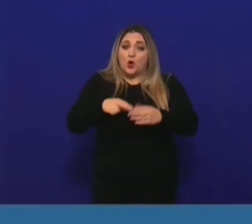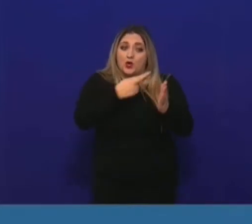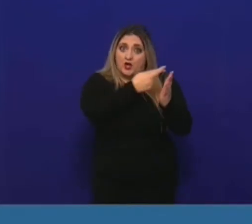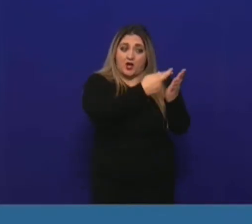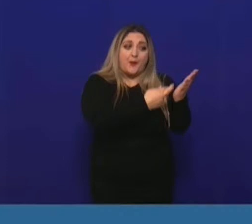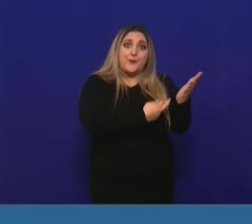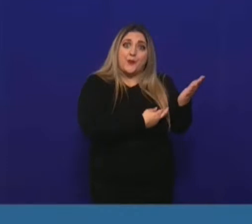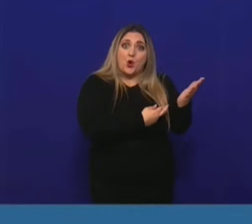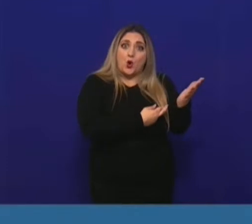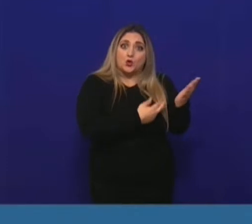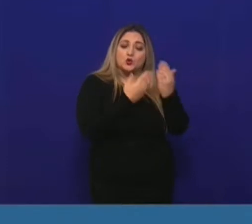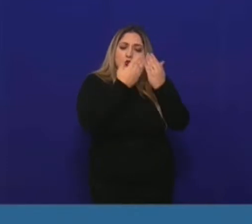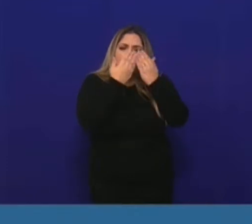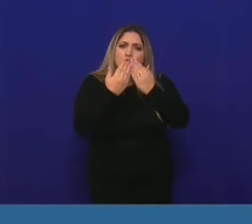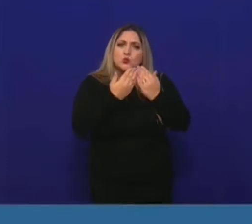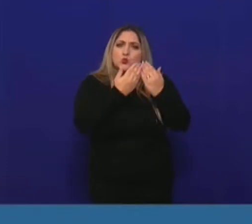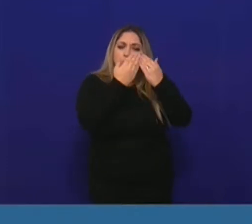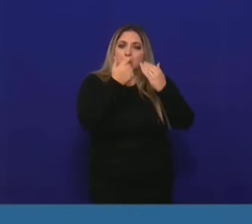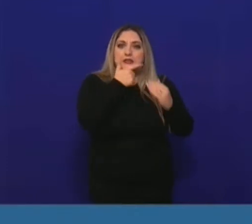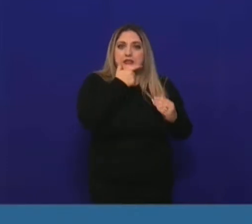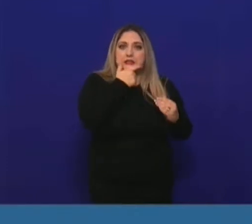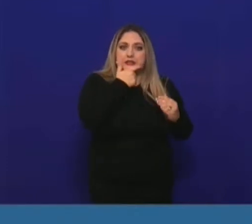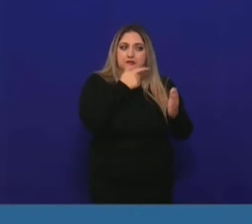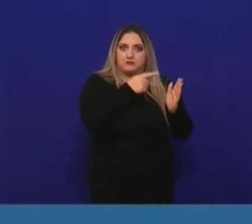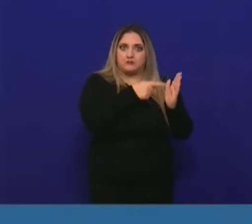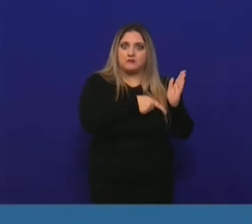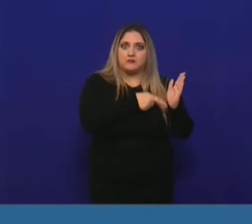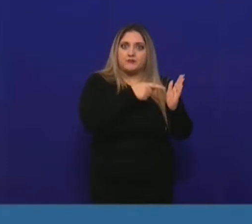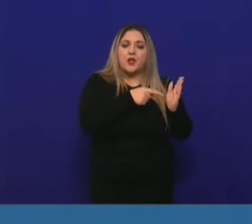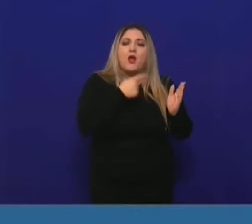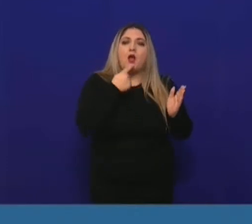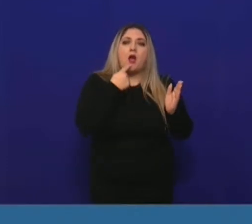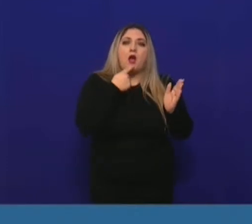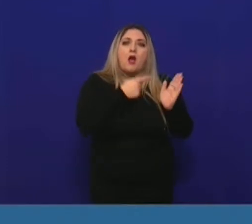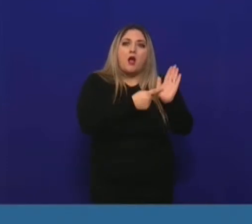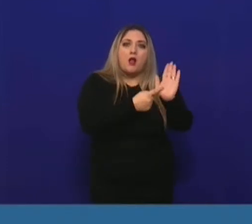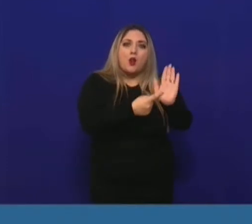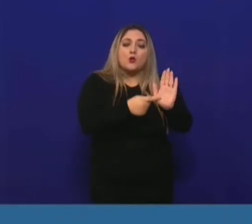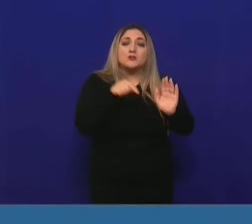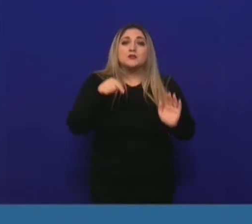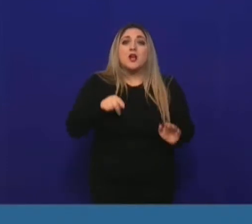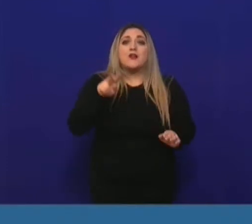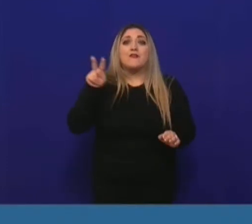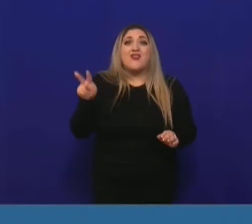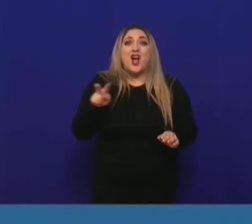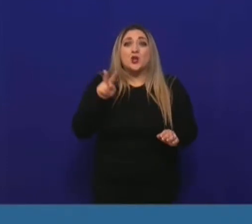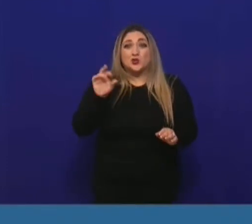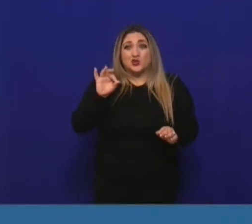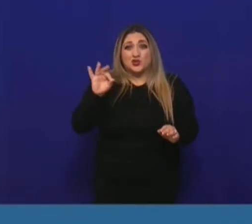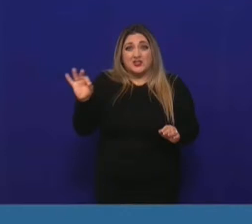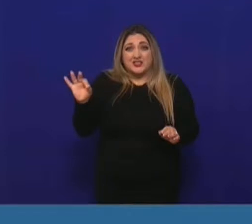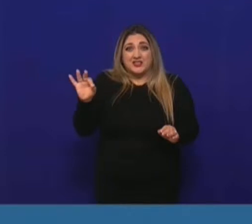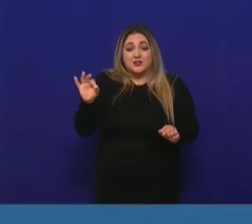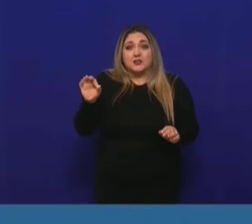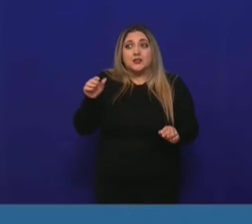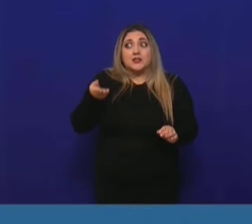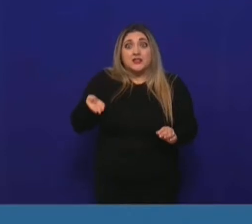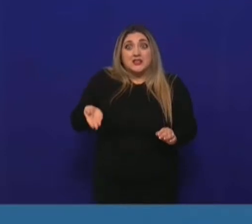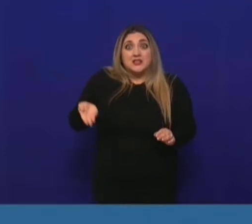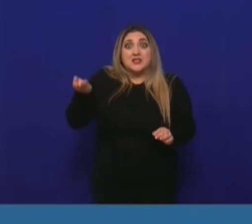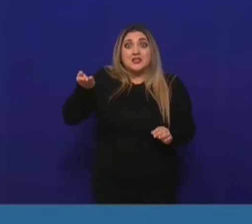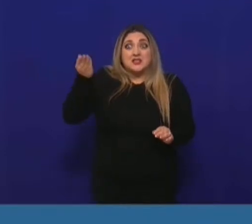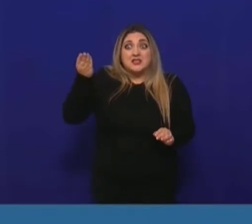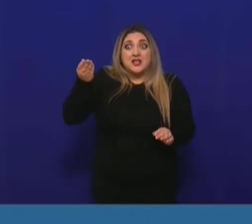studju preliminari li ħareġ mill-Ingilterra fejn huma qalu li jista' jkun li dal-varjant jista' jkun qed jikkaġuna iktar